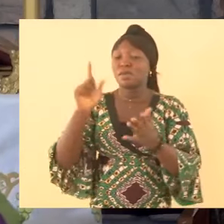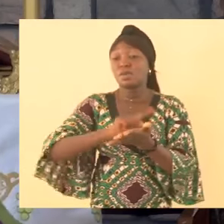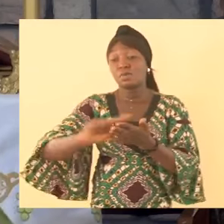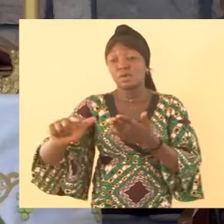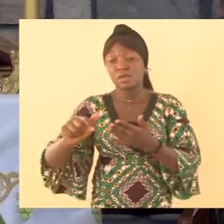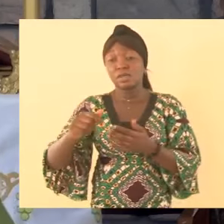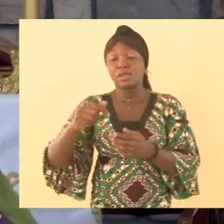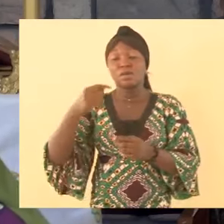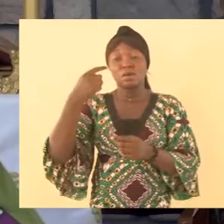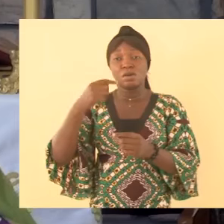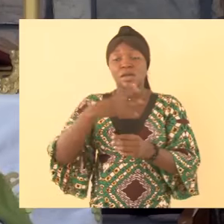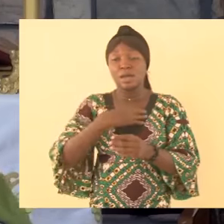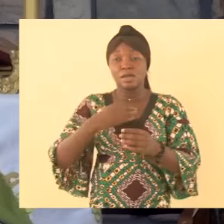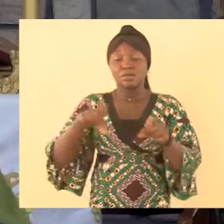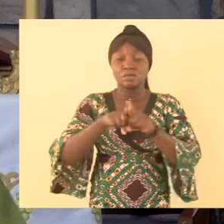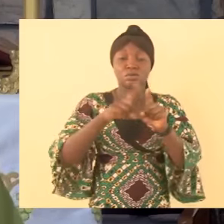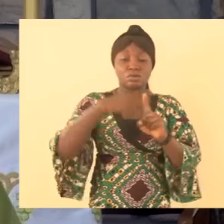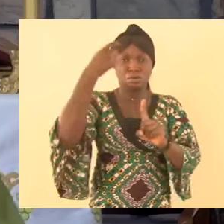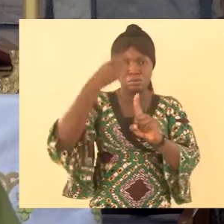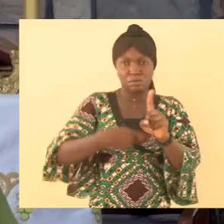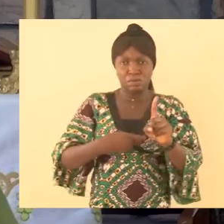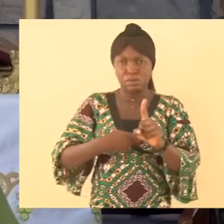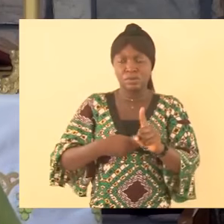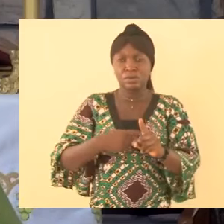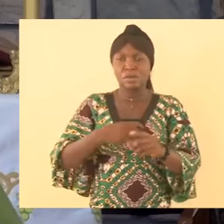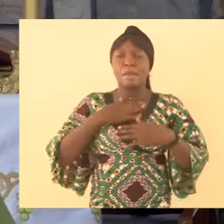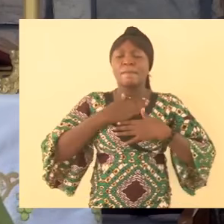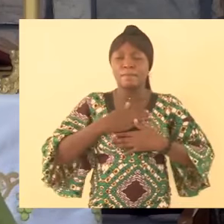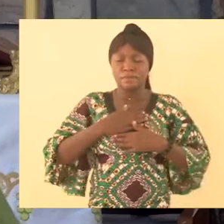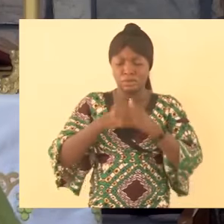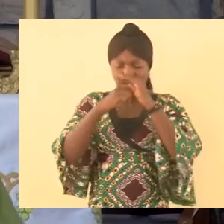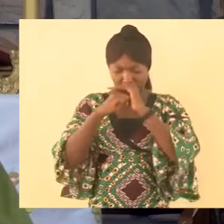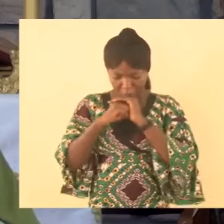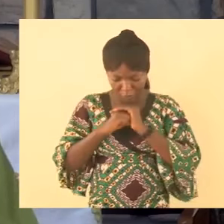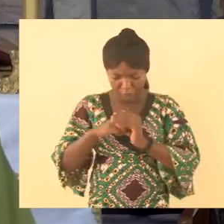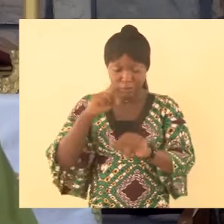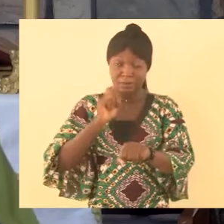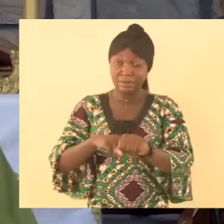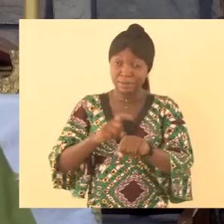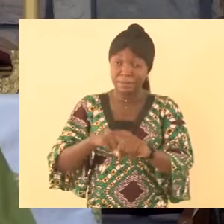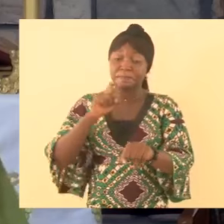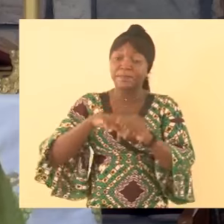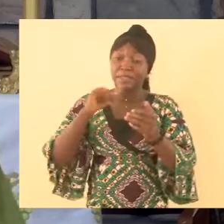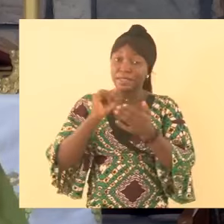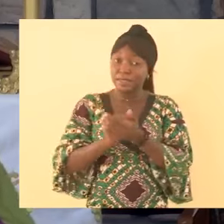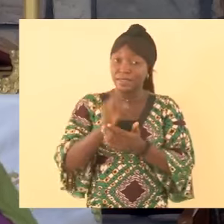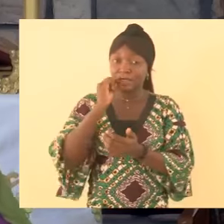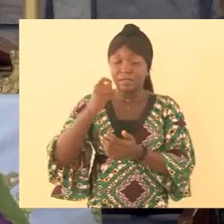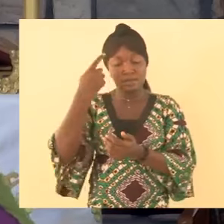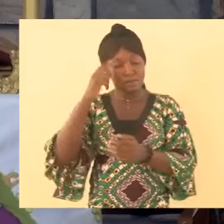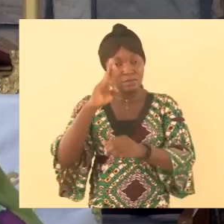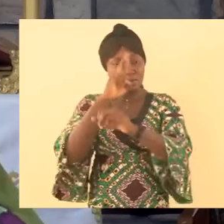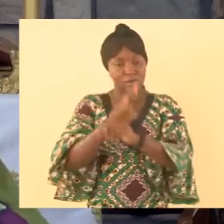weeks and even for months, precious worship time, precious time that is supposed to be